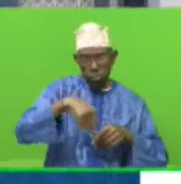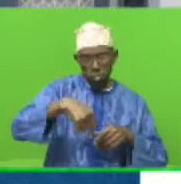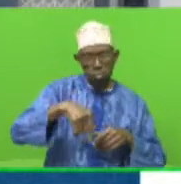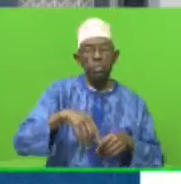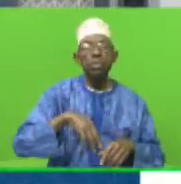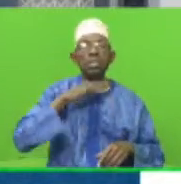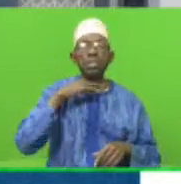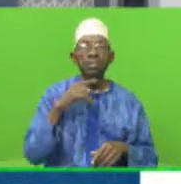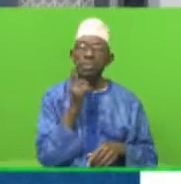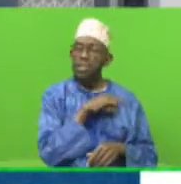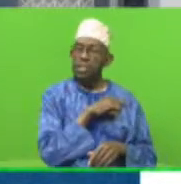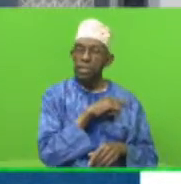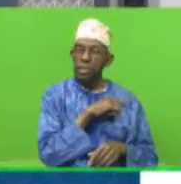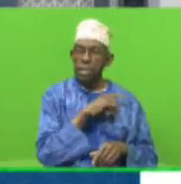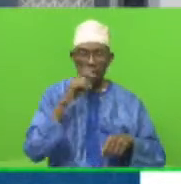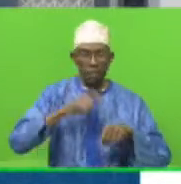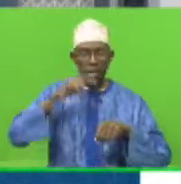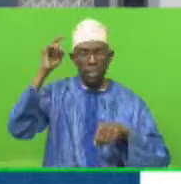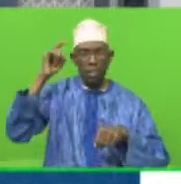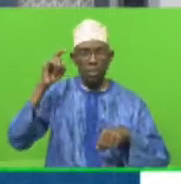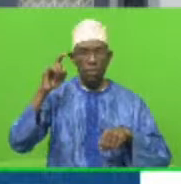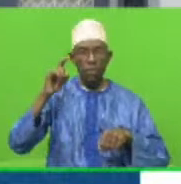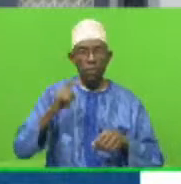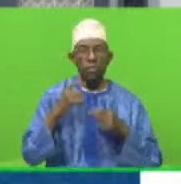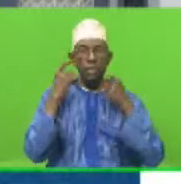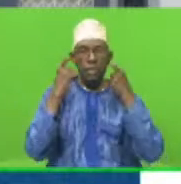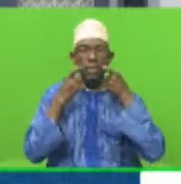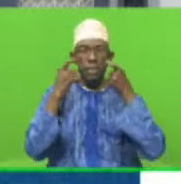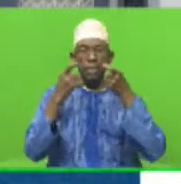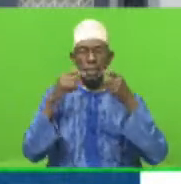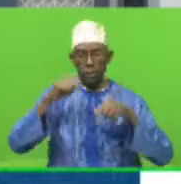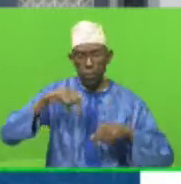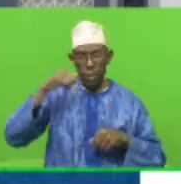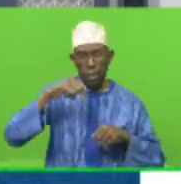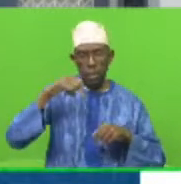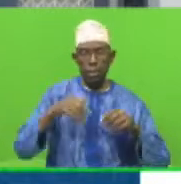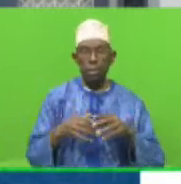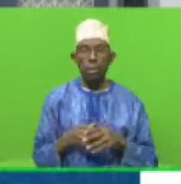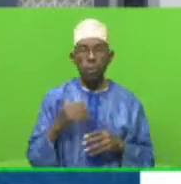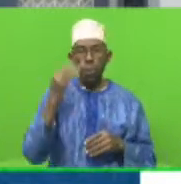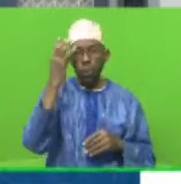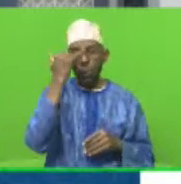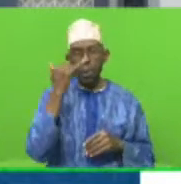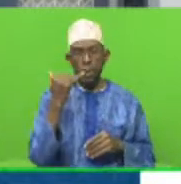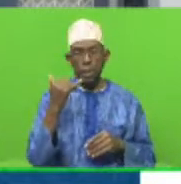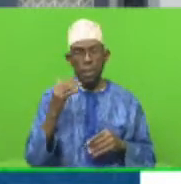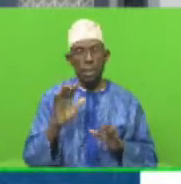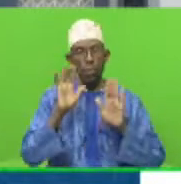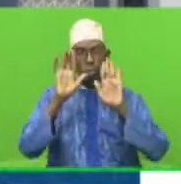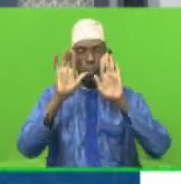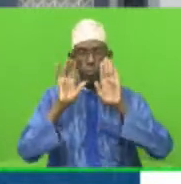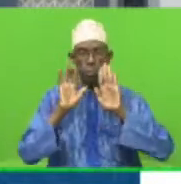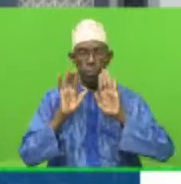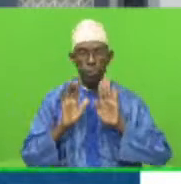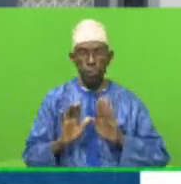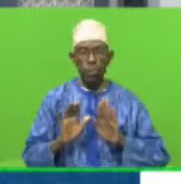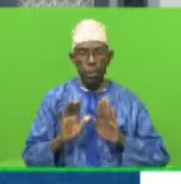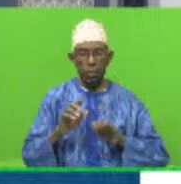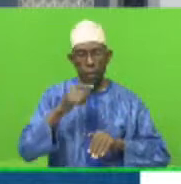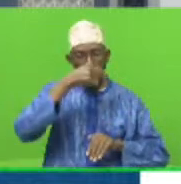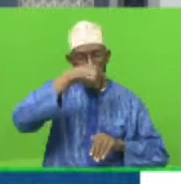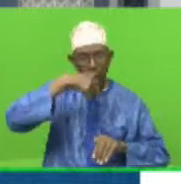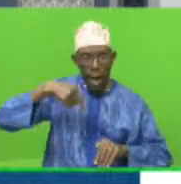die. So this is the effect of sins that we are seeing today. And that is why you can see the importance of